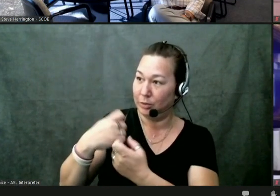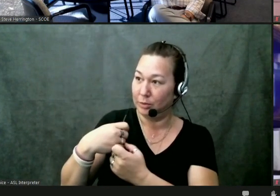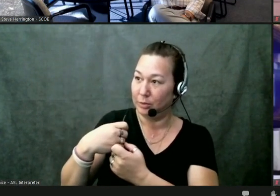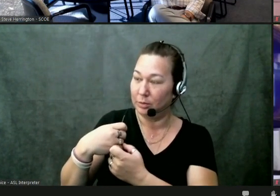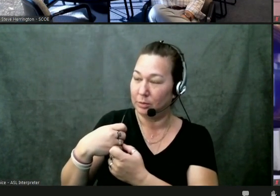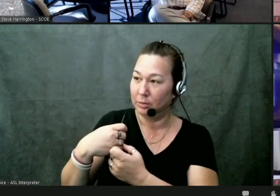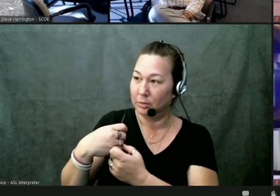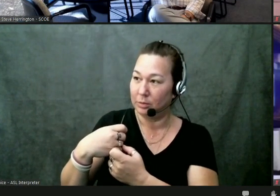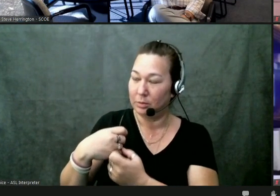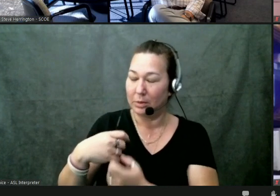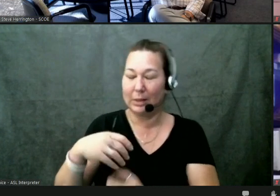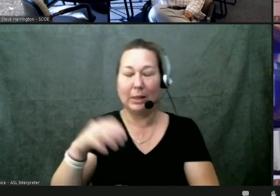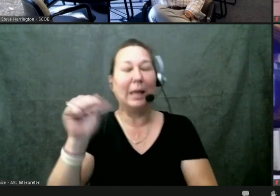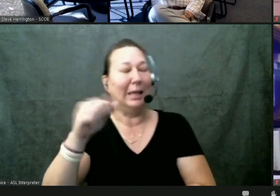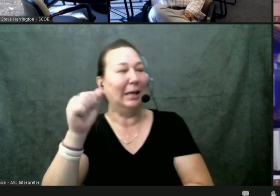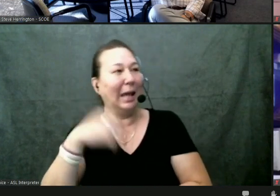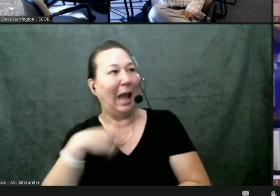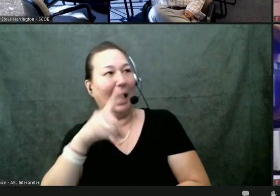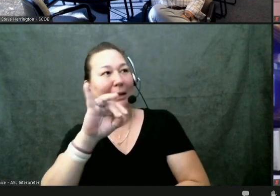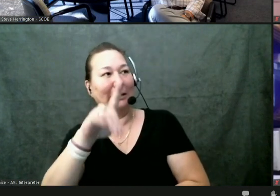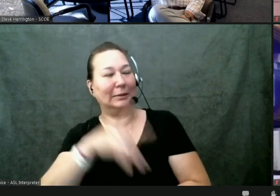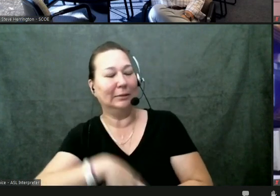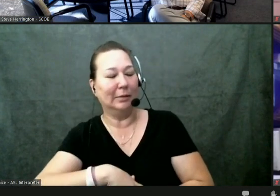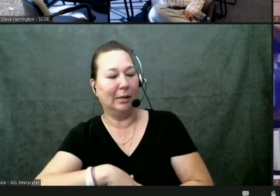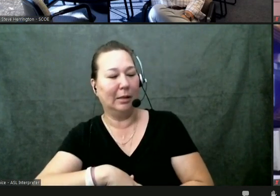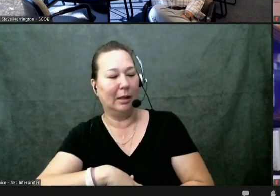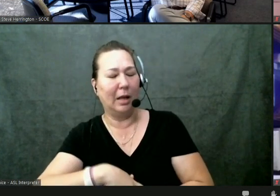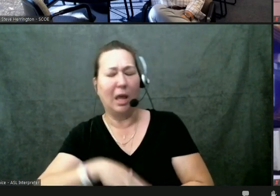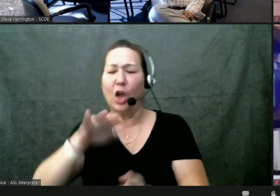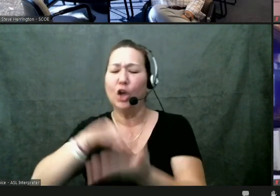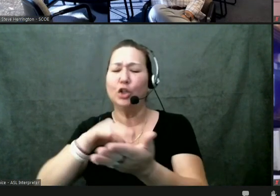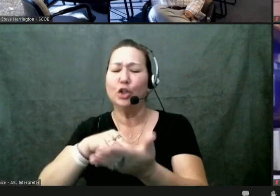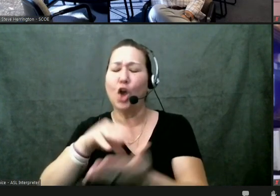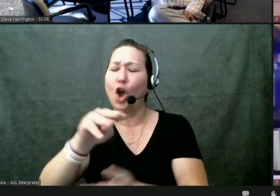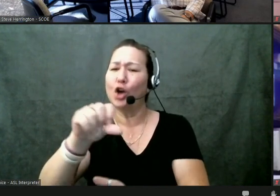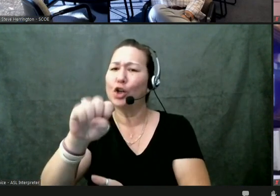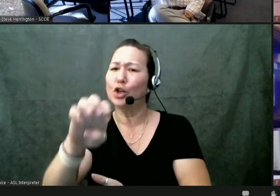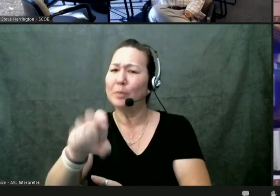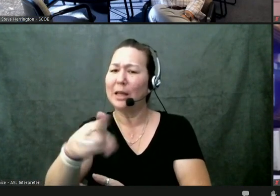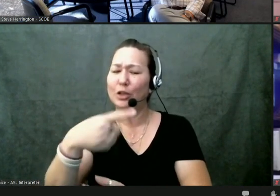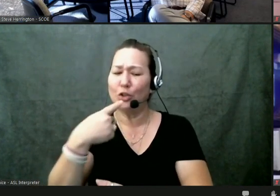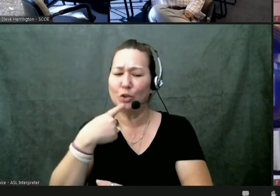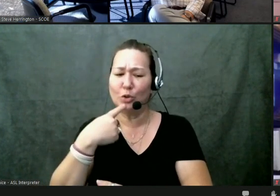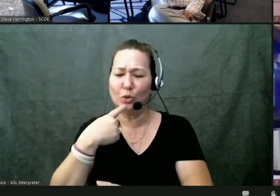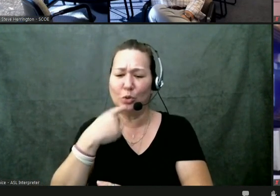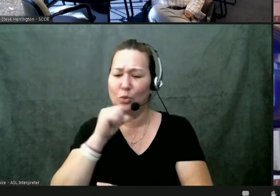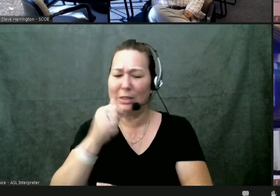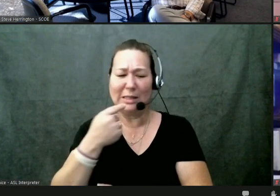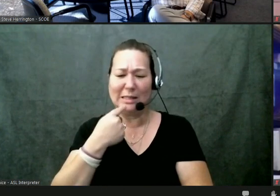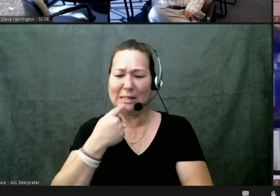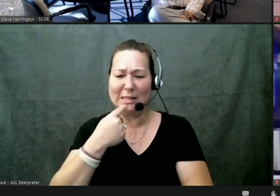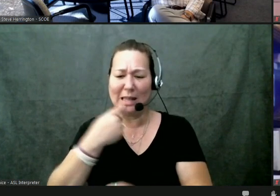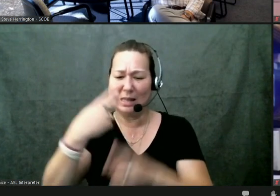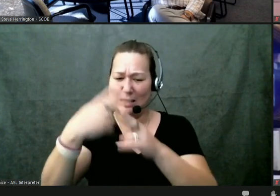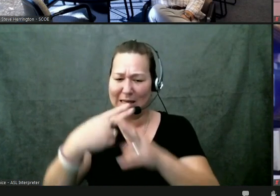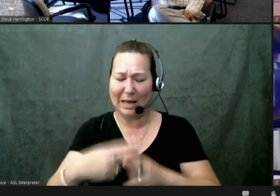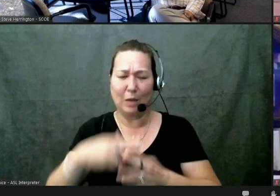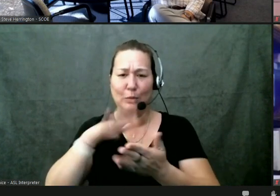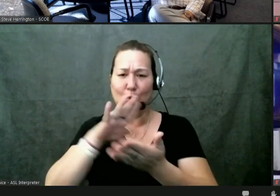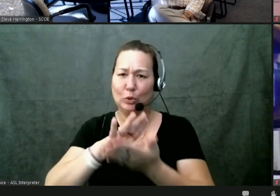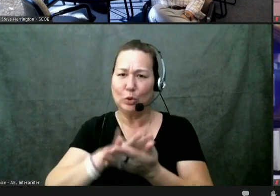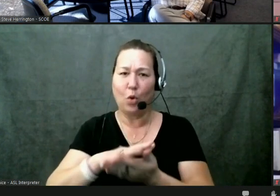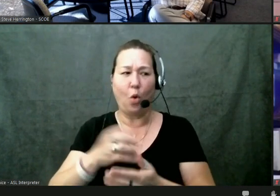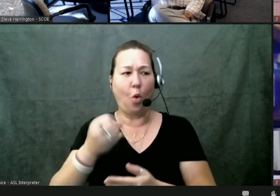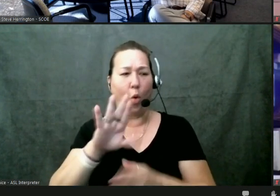Oh, there. Yeah, I did. Dr. Mace, I noticed you didn't name any of the schools that or the child care